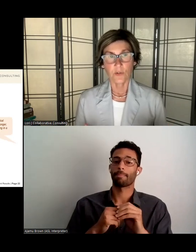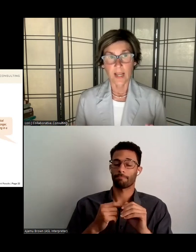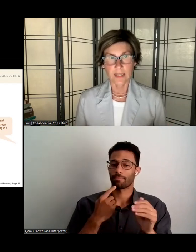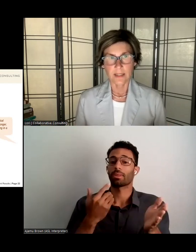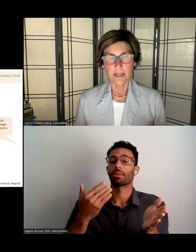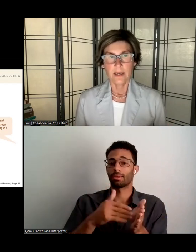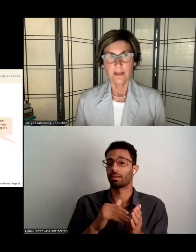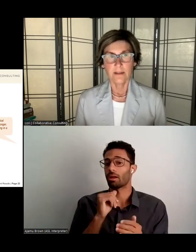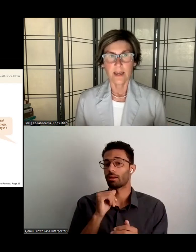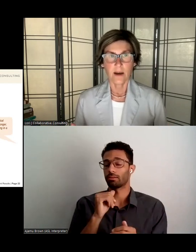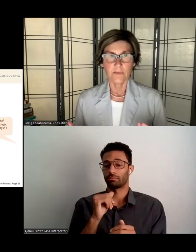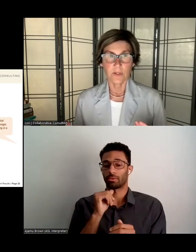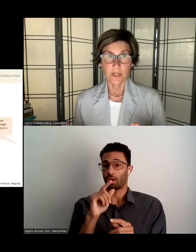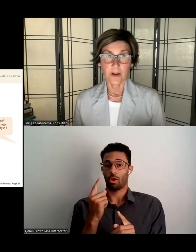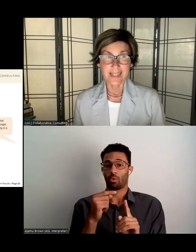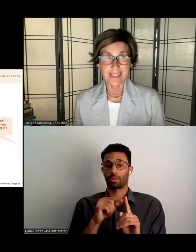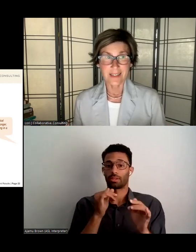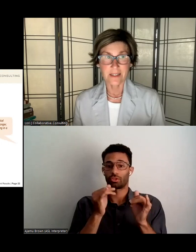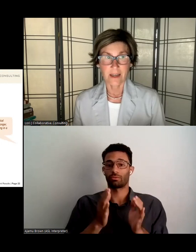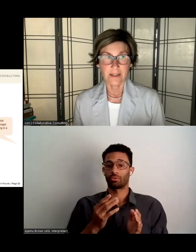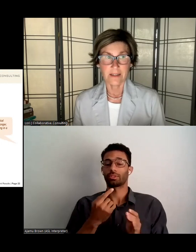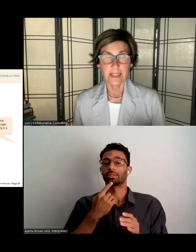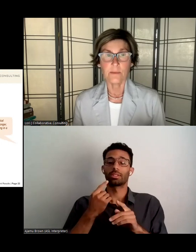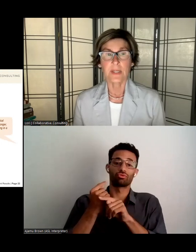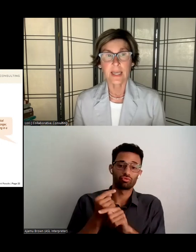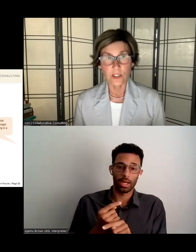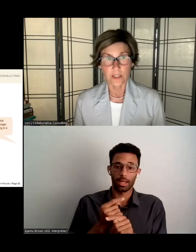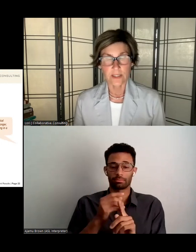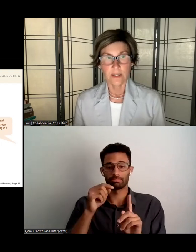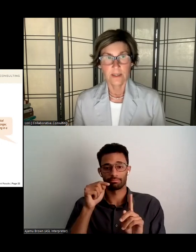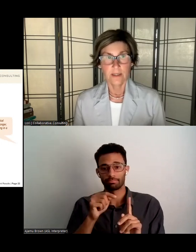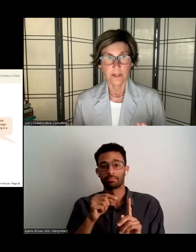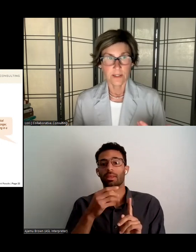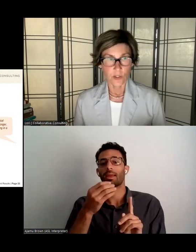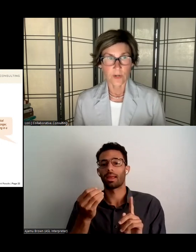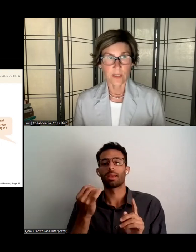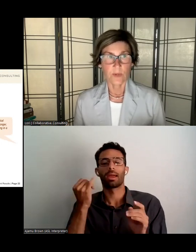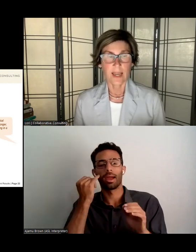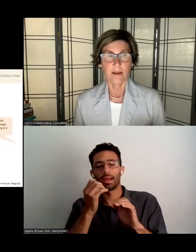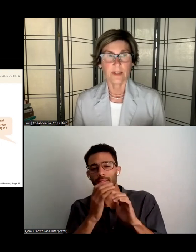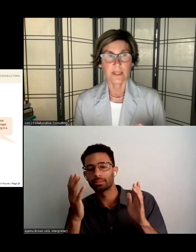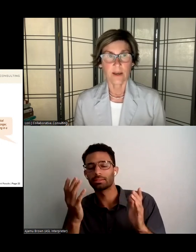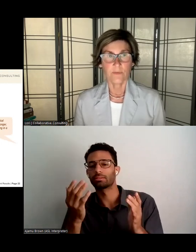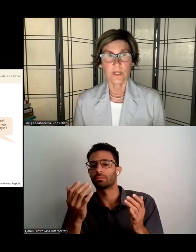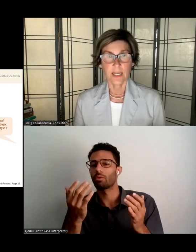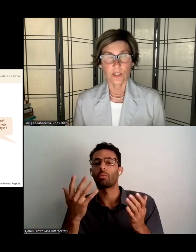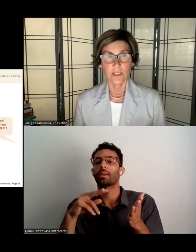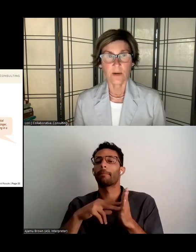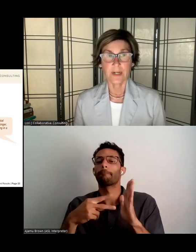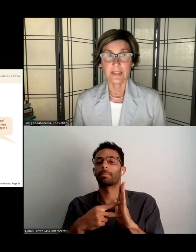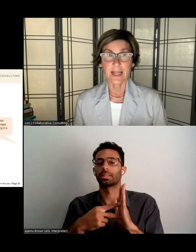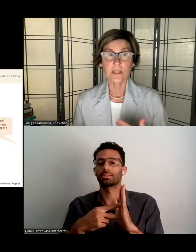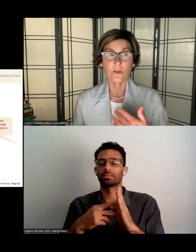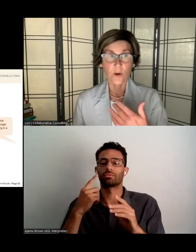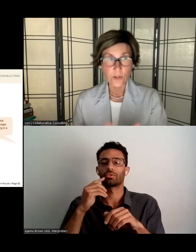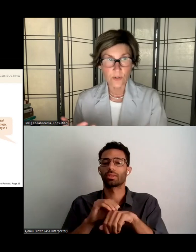offer trends, they offered their ideas on the implications that these trends would have on the California Aging